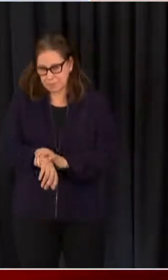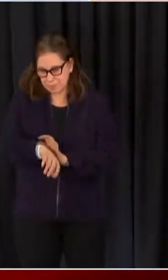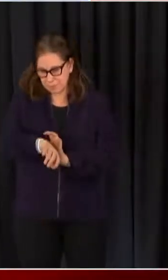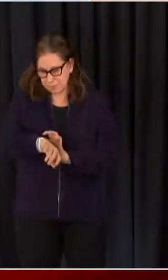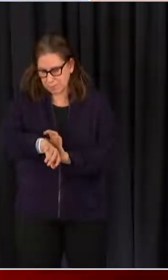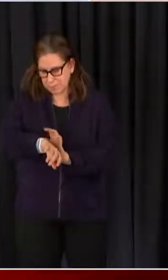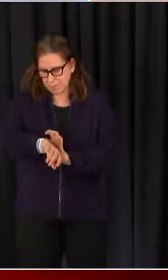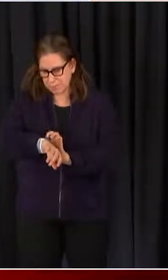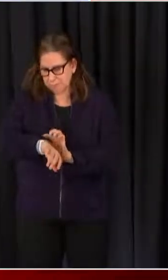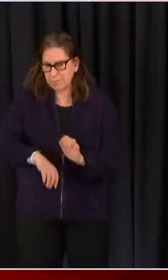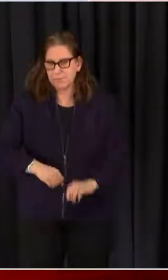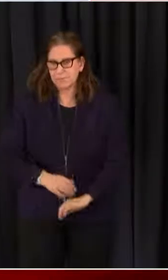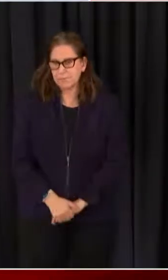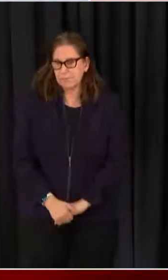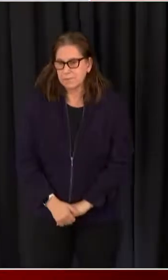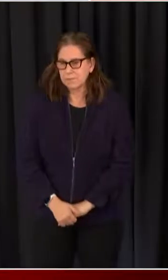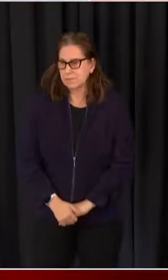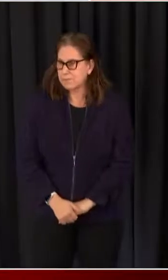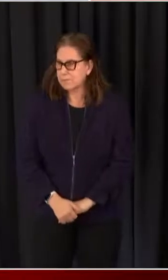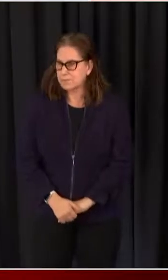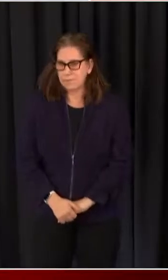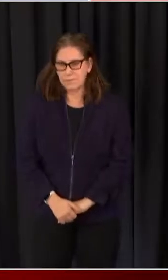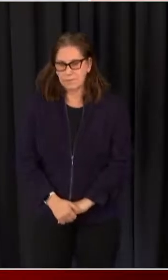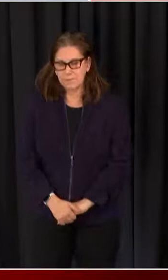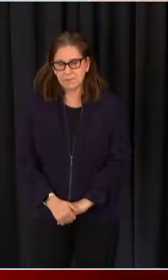Amanda? Oh, I'm sorry, letter.